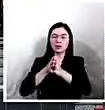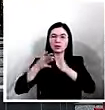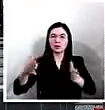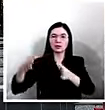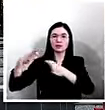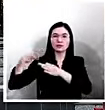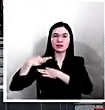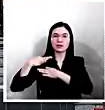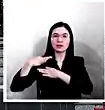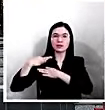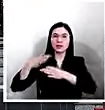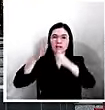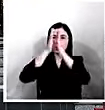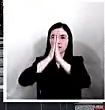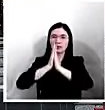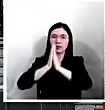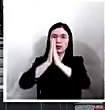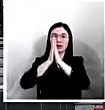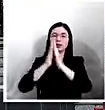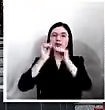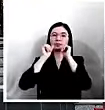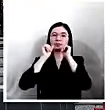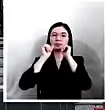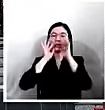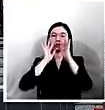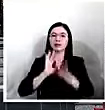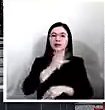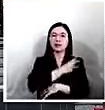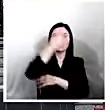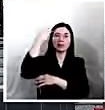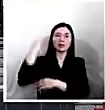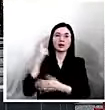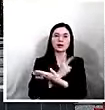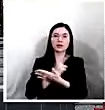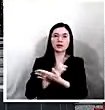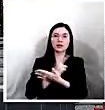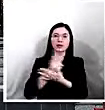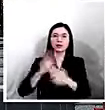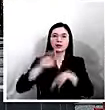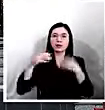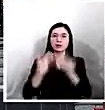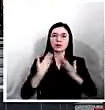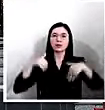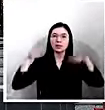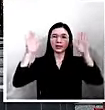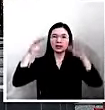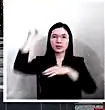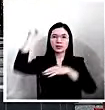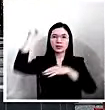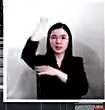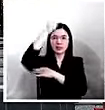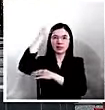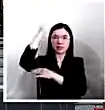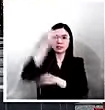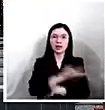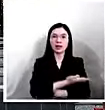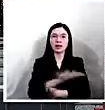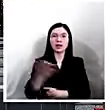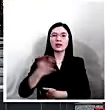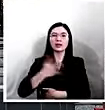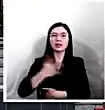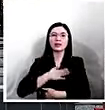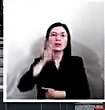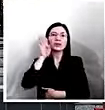through my most grievous fault. Therefore I ask Blessed Mary, ever Virgin, all the angels and saints, and you,